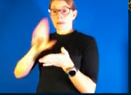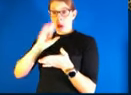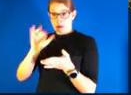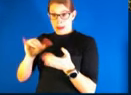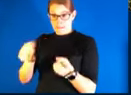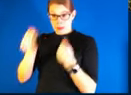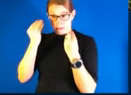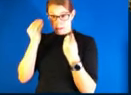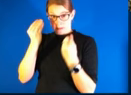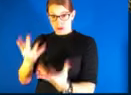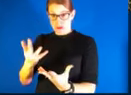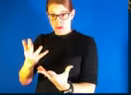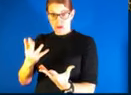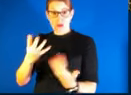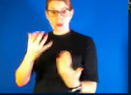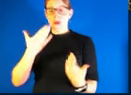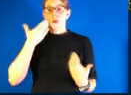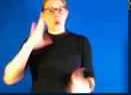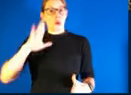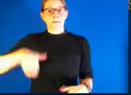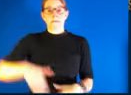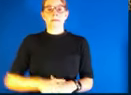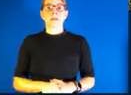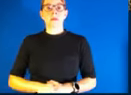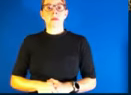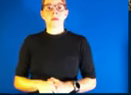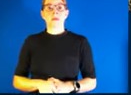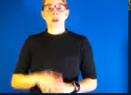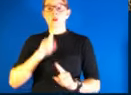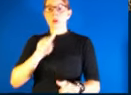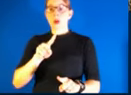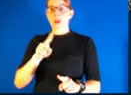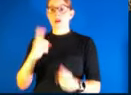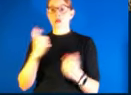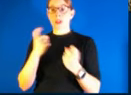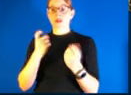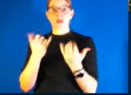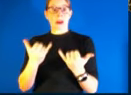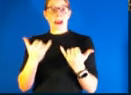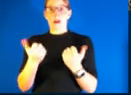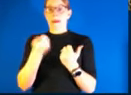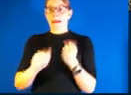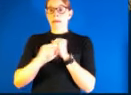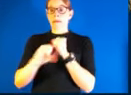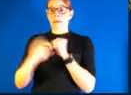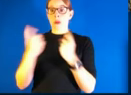No. No. I don't know. Okay. All right. We will get to reporter questions. Do we have any on the line right now?